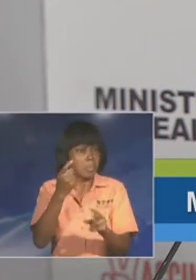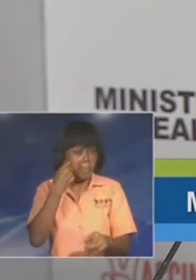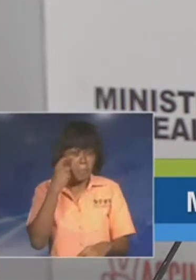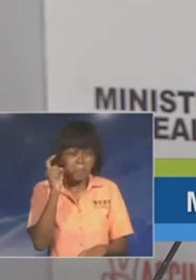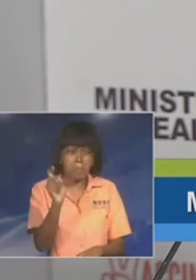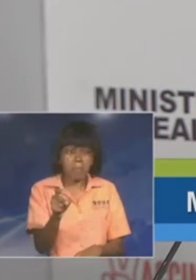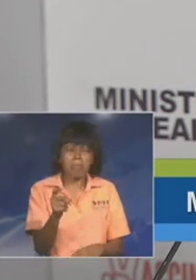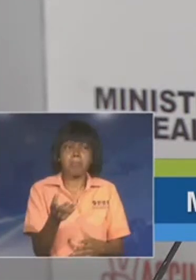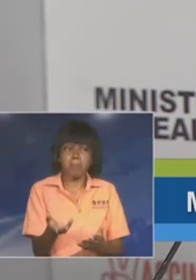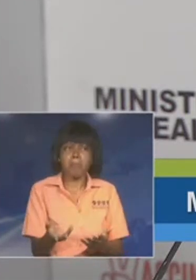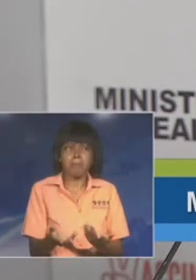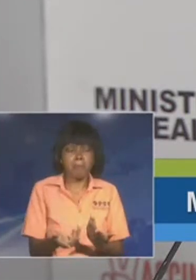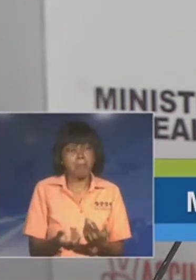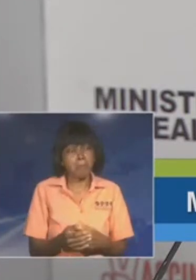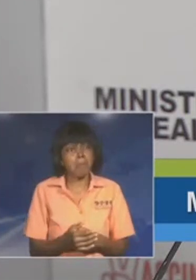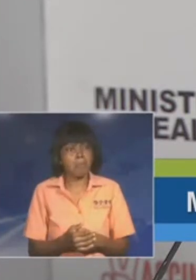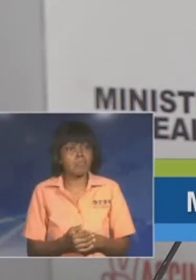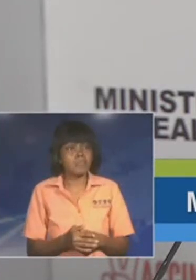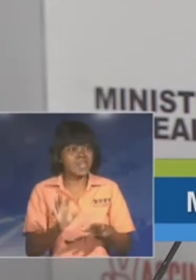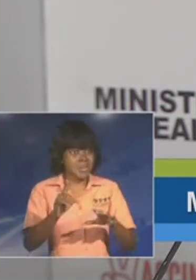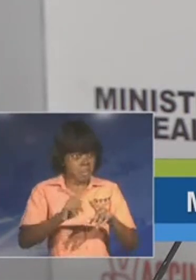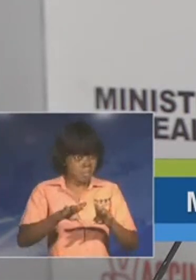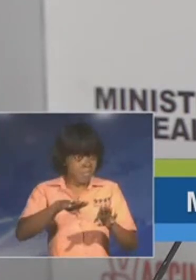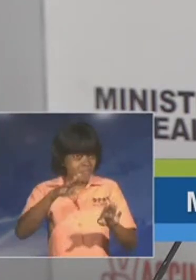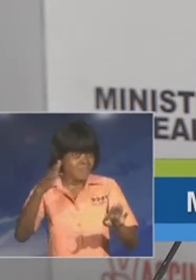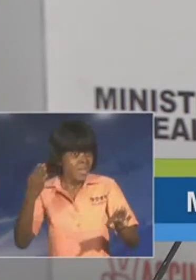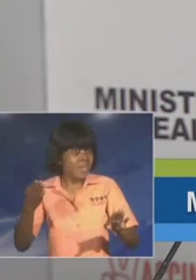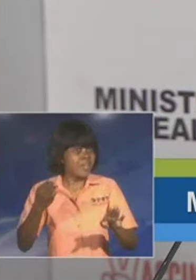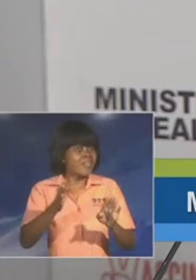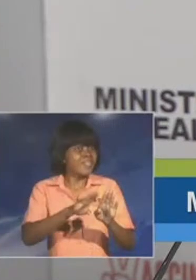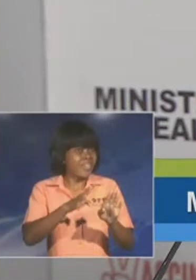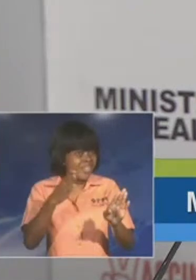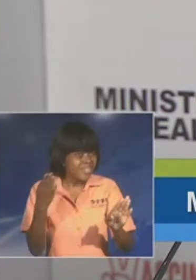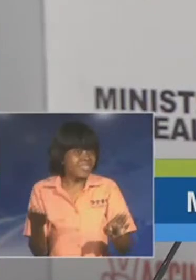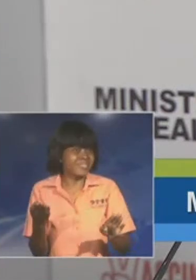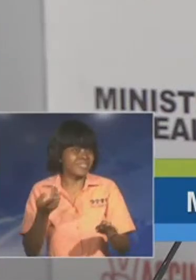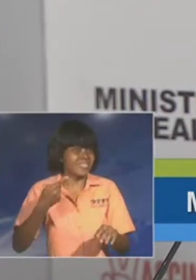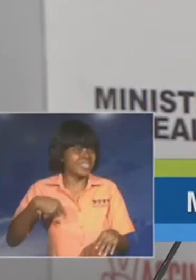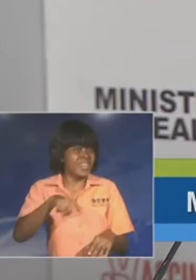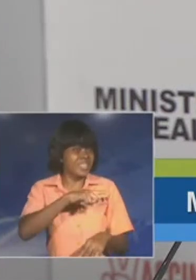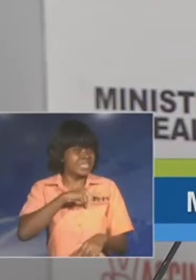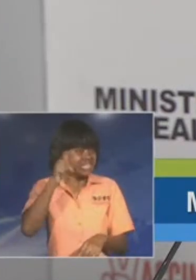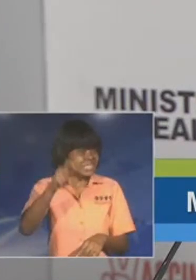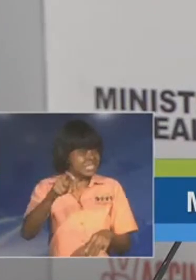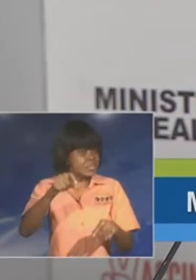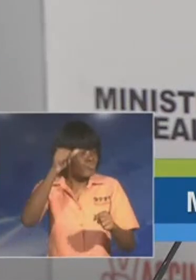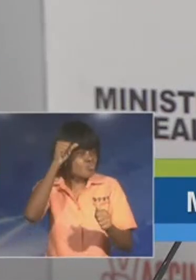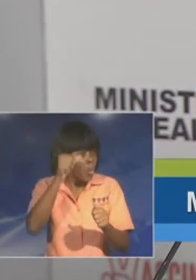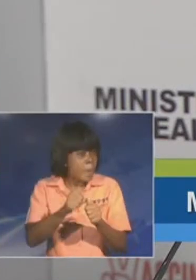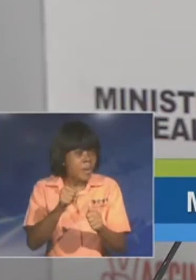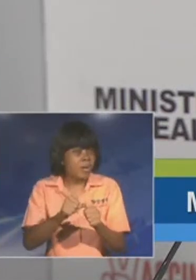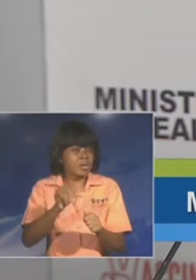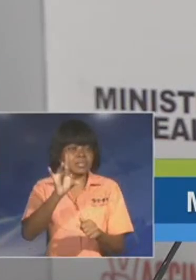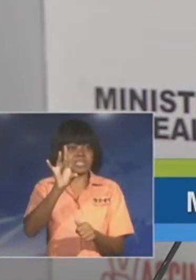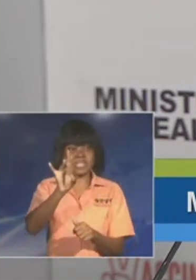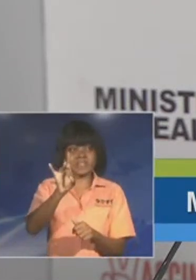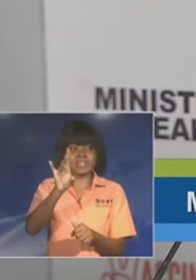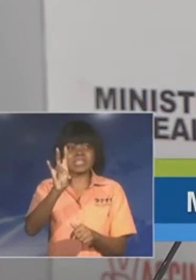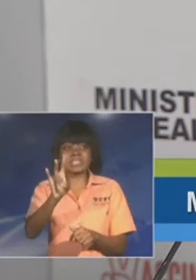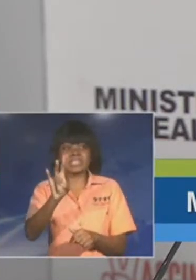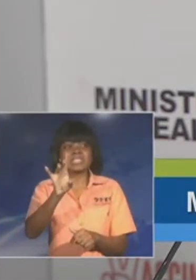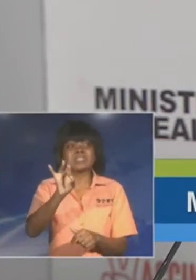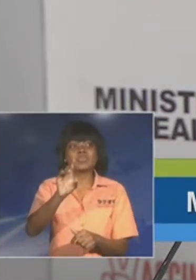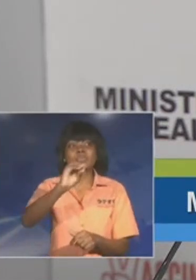However, we need to remember that 82% of those patients who are hospitalized are not